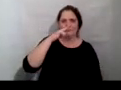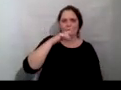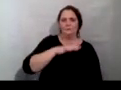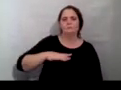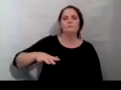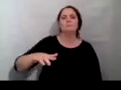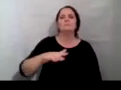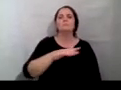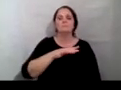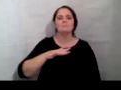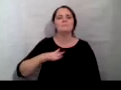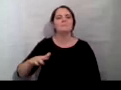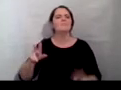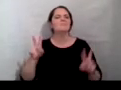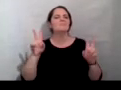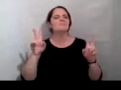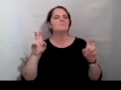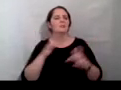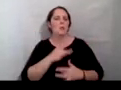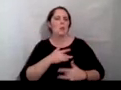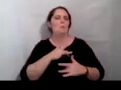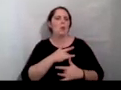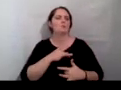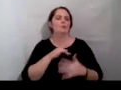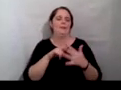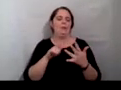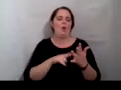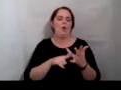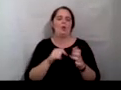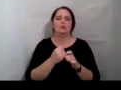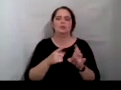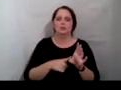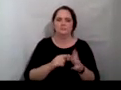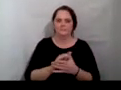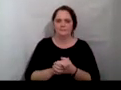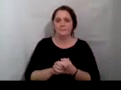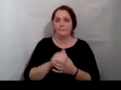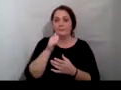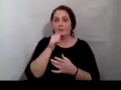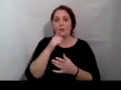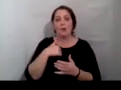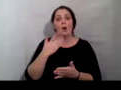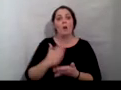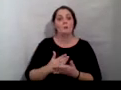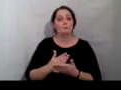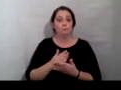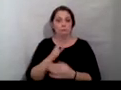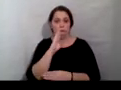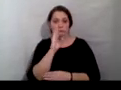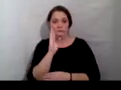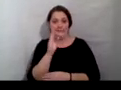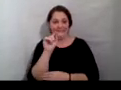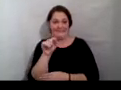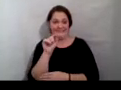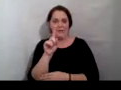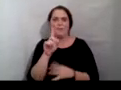for emotional ecology. Now, when I was first going to present this before it was cancelled under COVID,